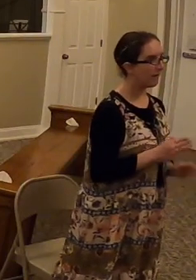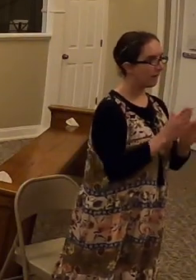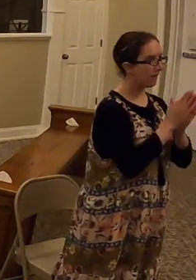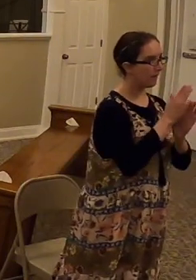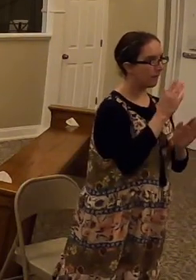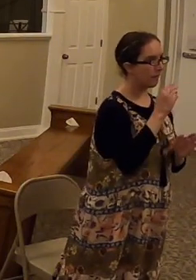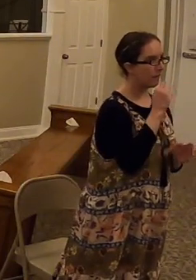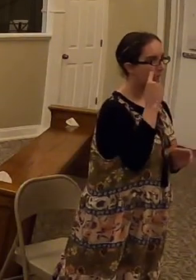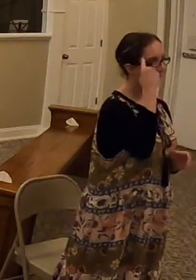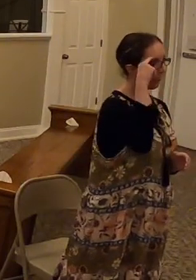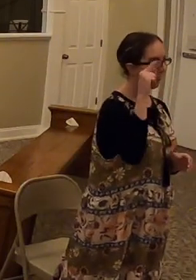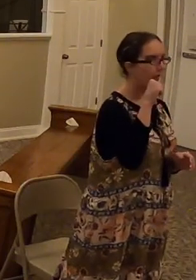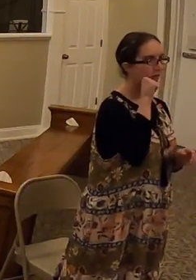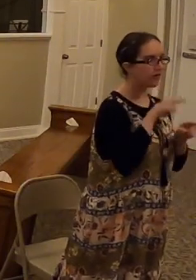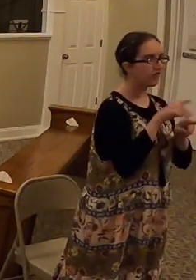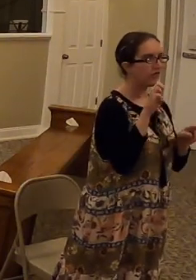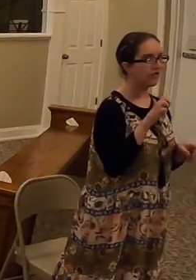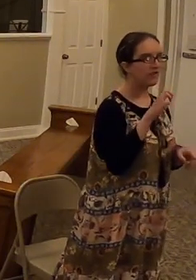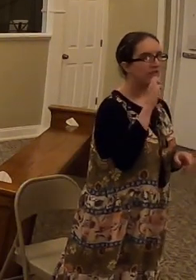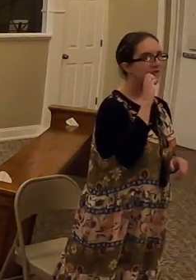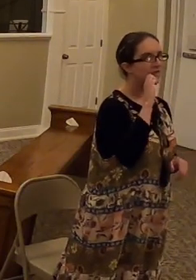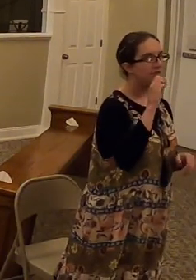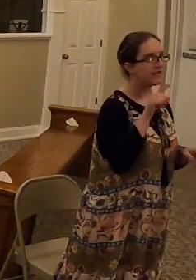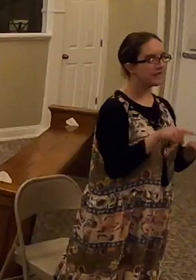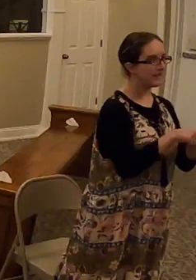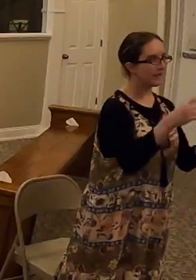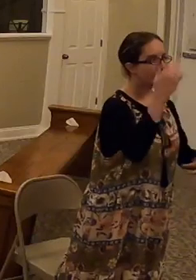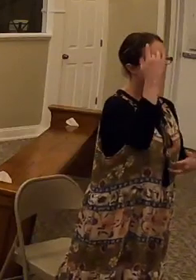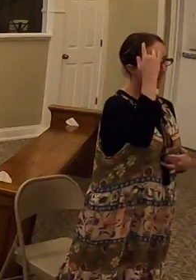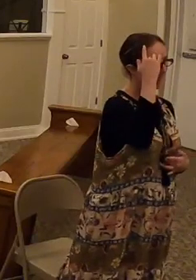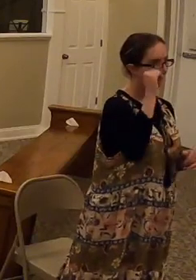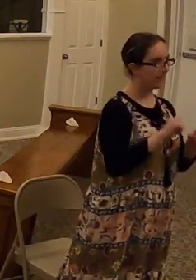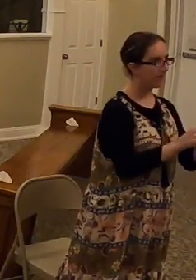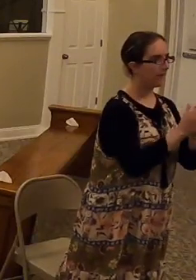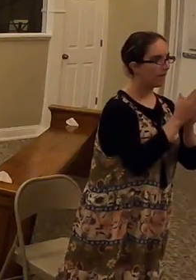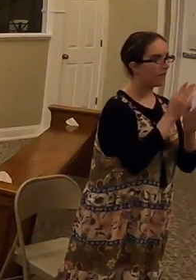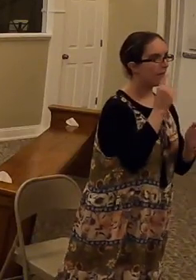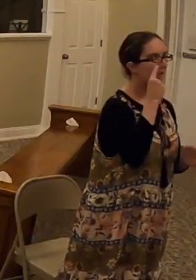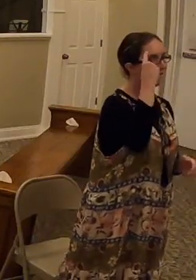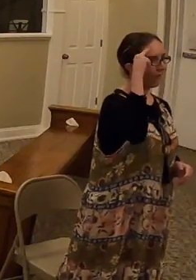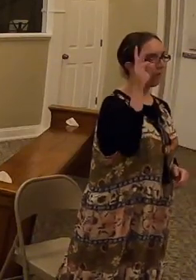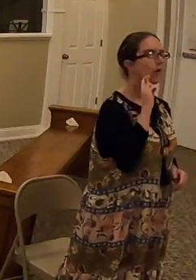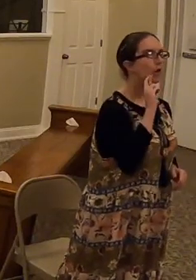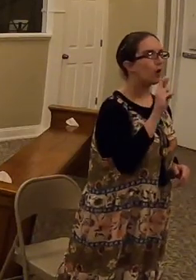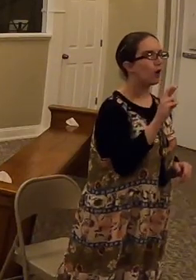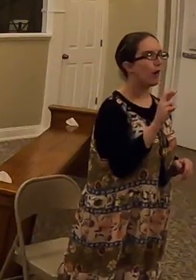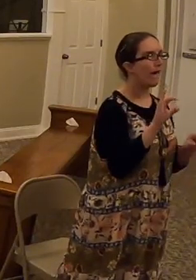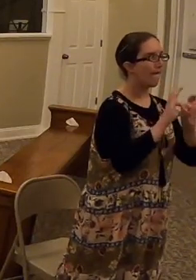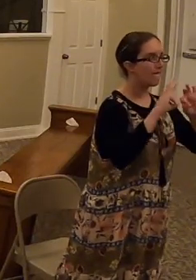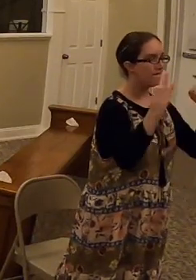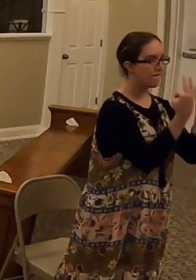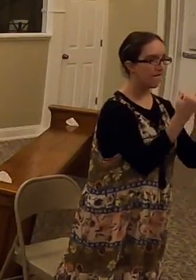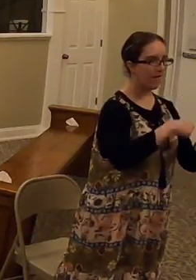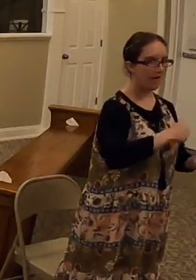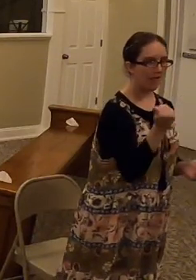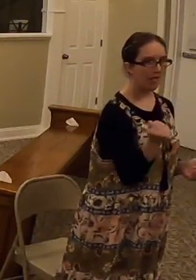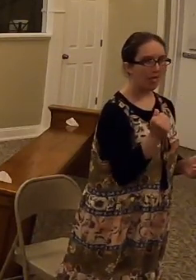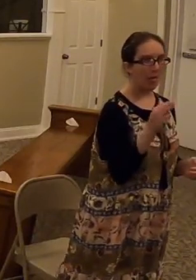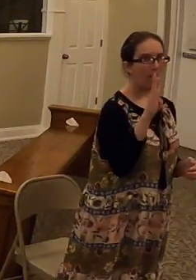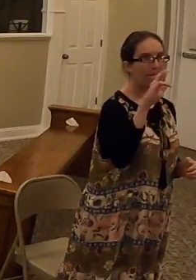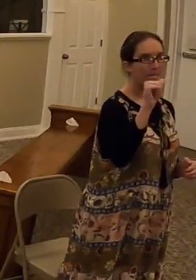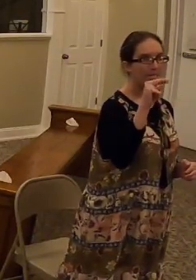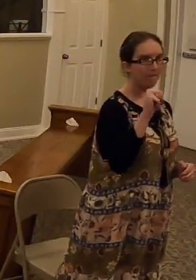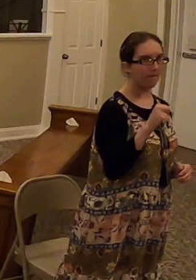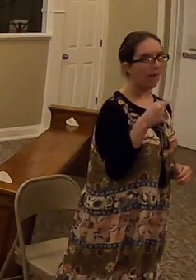pray for Sister Elizabeth. She's sick tonight still. And I continue to pray for her family, amen. Any other? Sister